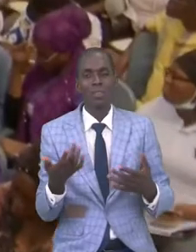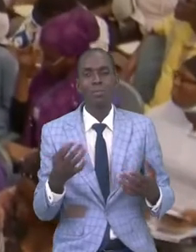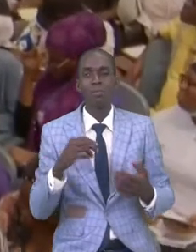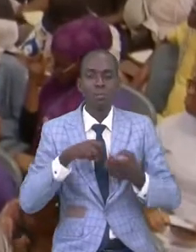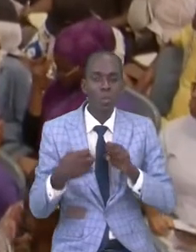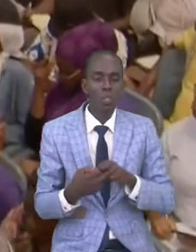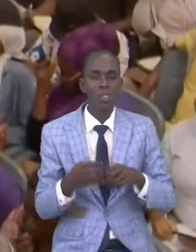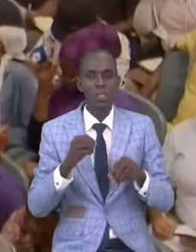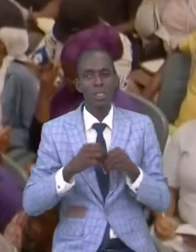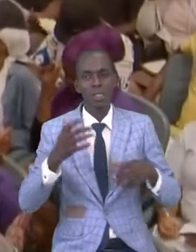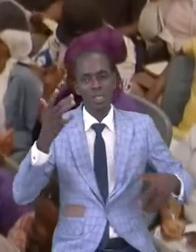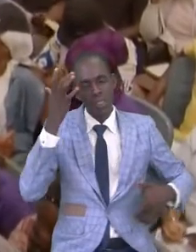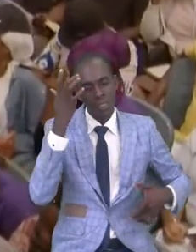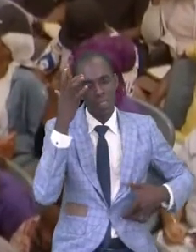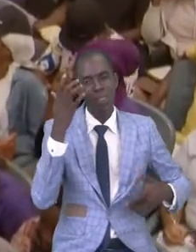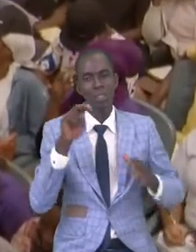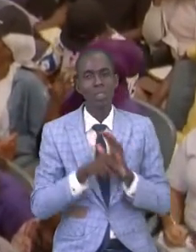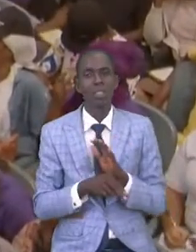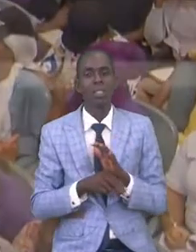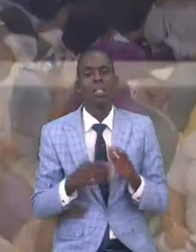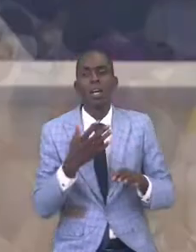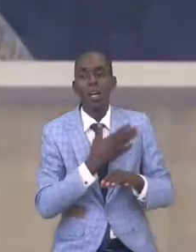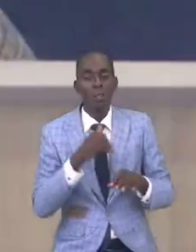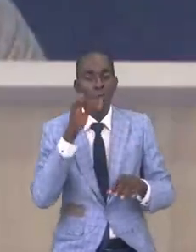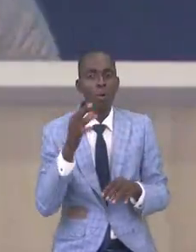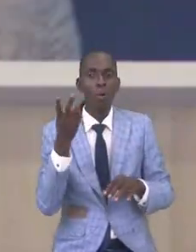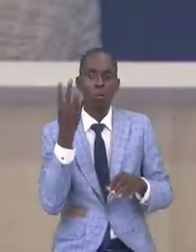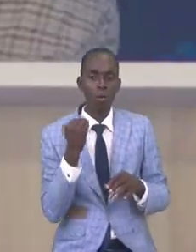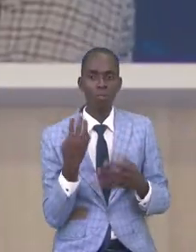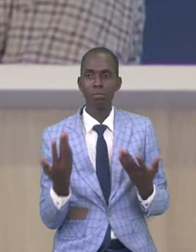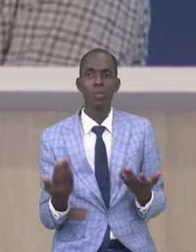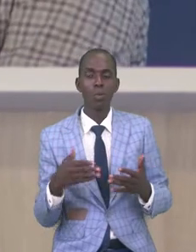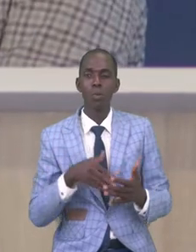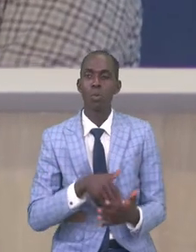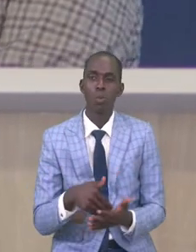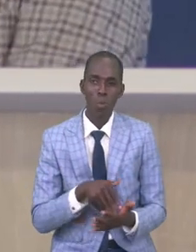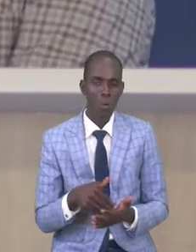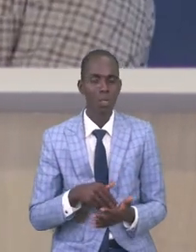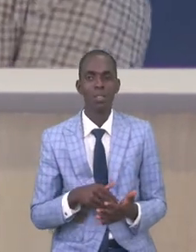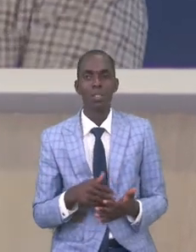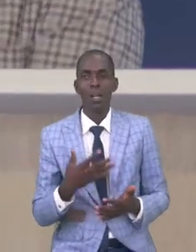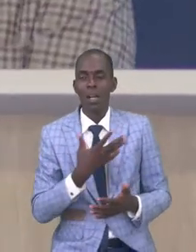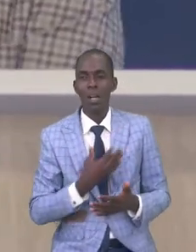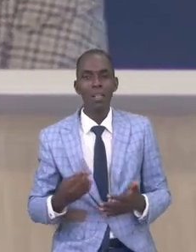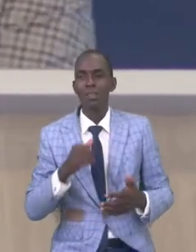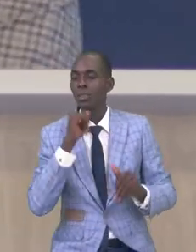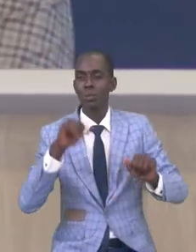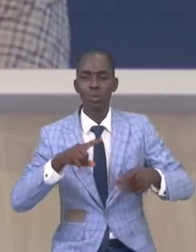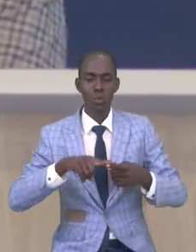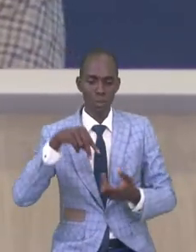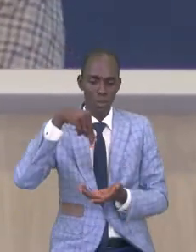spirit of infirmity, and she was bowed down. And she could not lift up